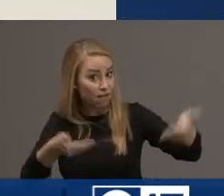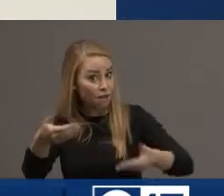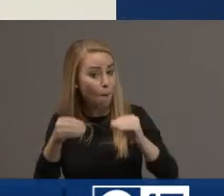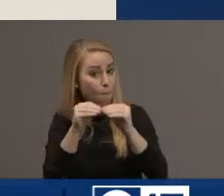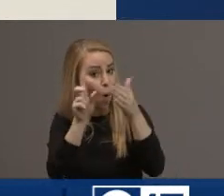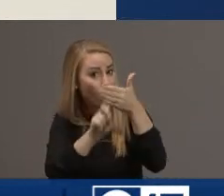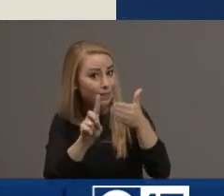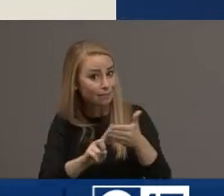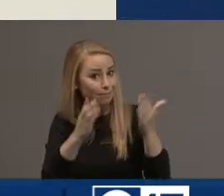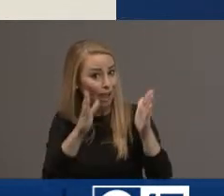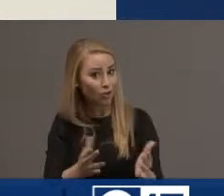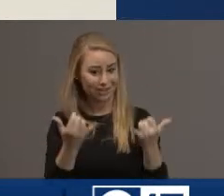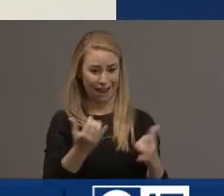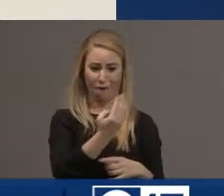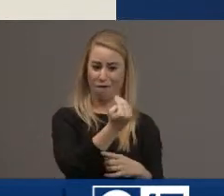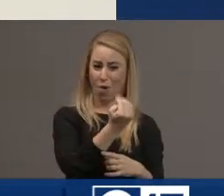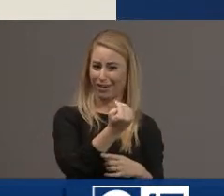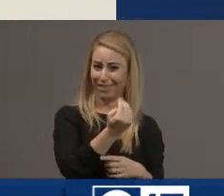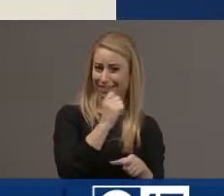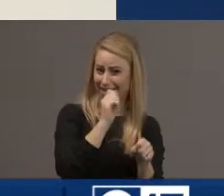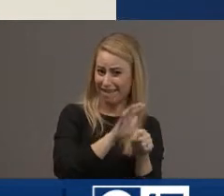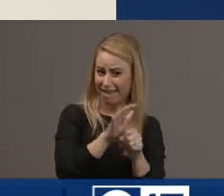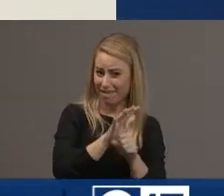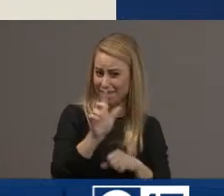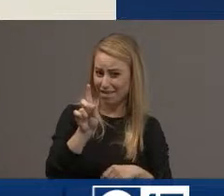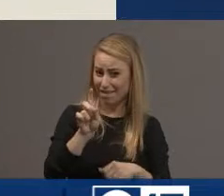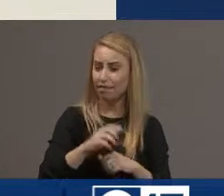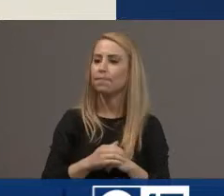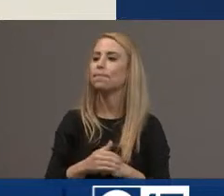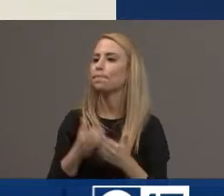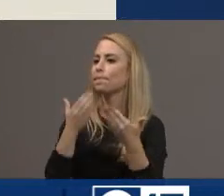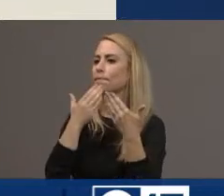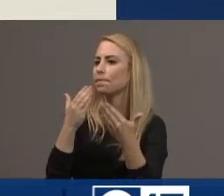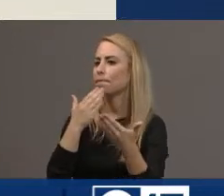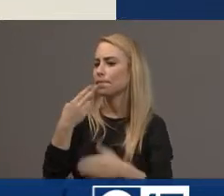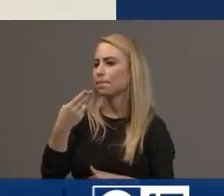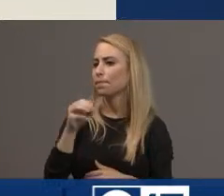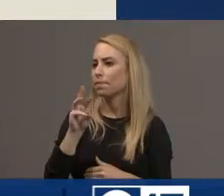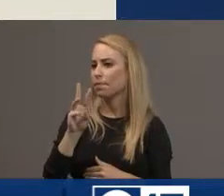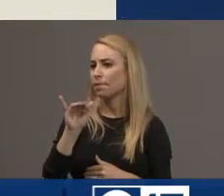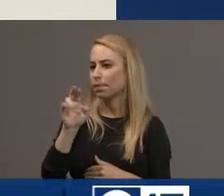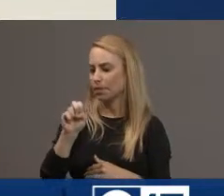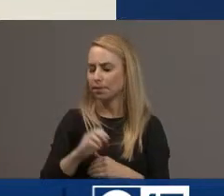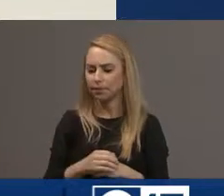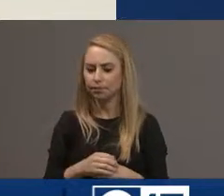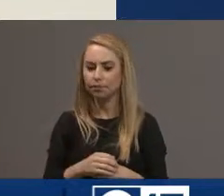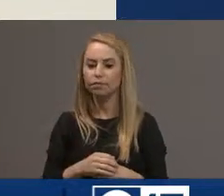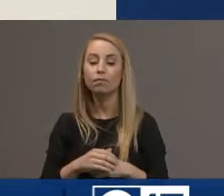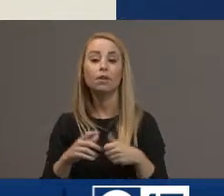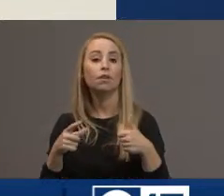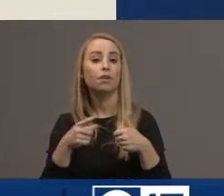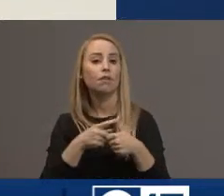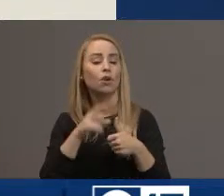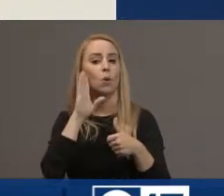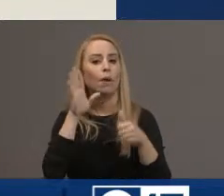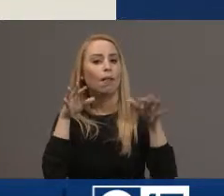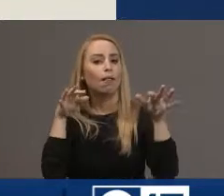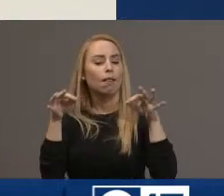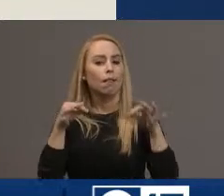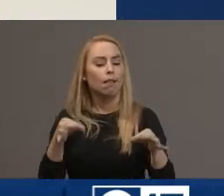really expect 14 inspectors to deal with this problem? Well, thank you, Howie. And first I want to talk